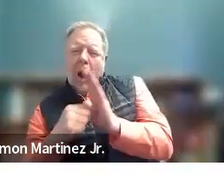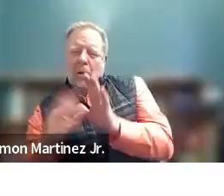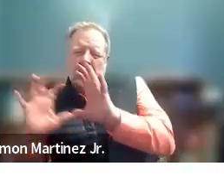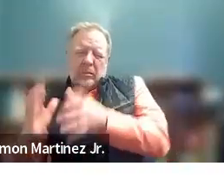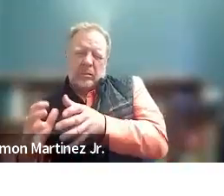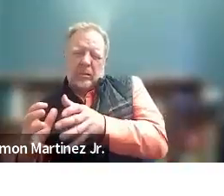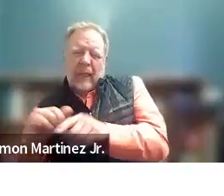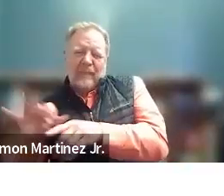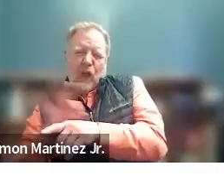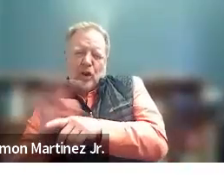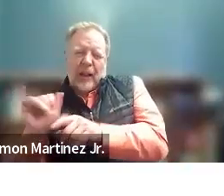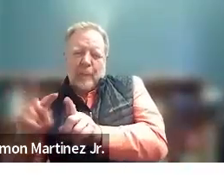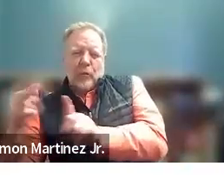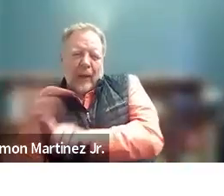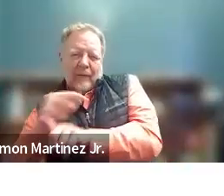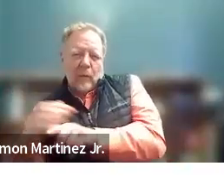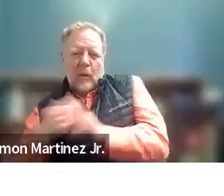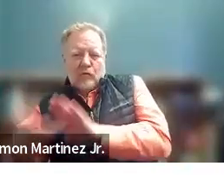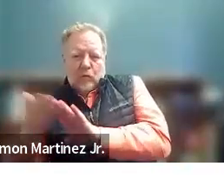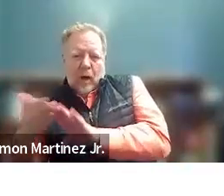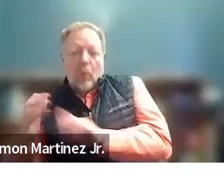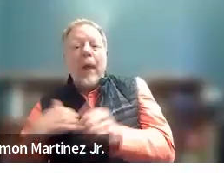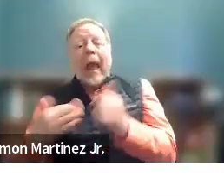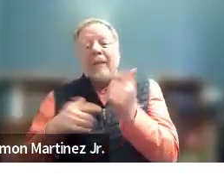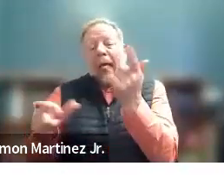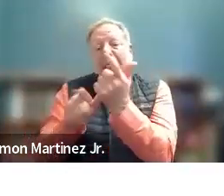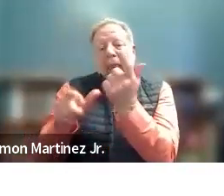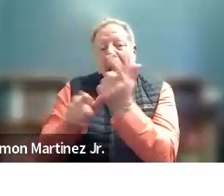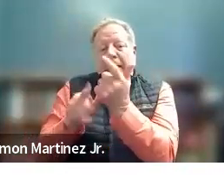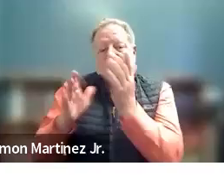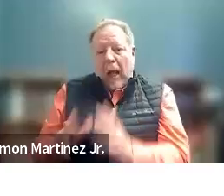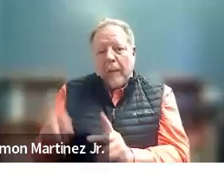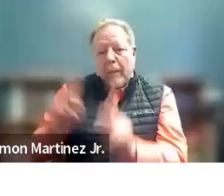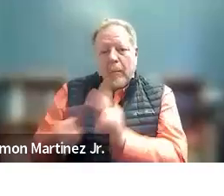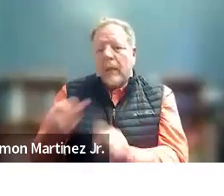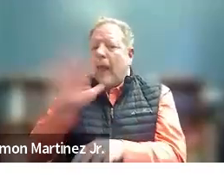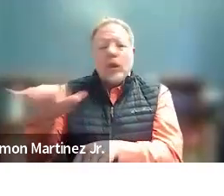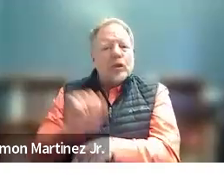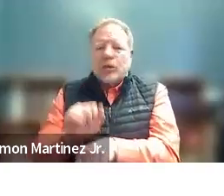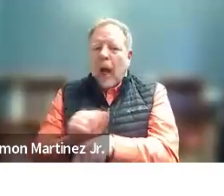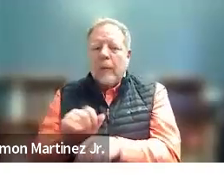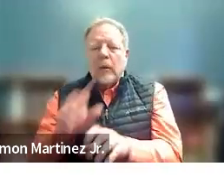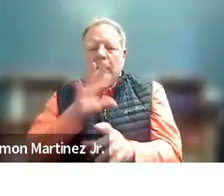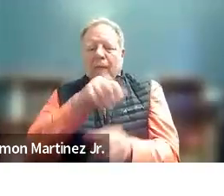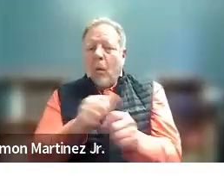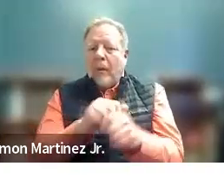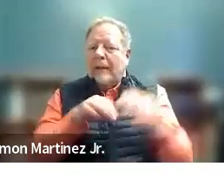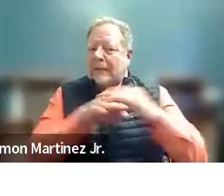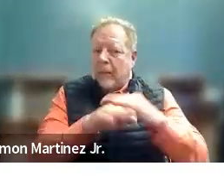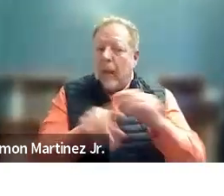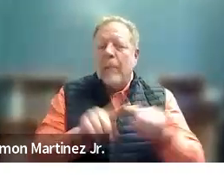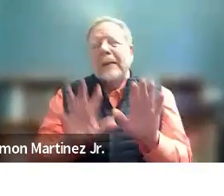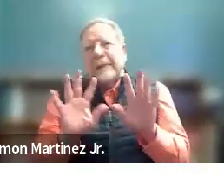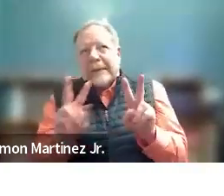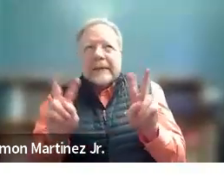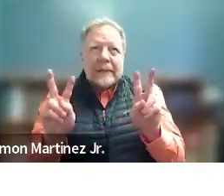where we have liaisons that it's not their job to do accessibility, but it's like it's part of, I shouldn't say